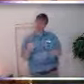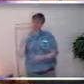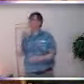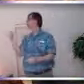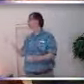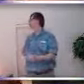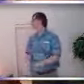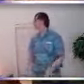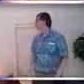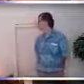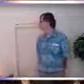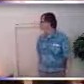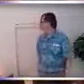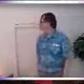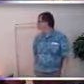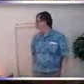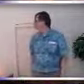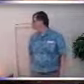example.